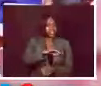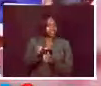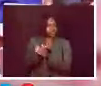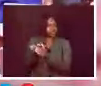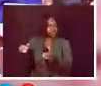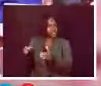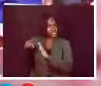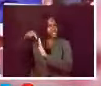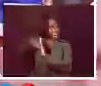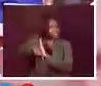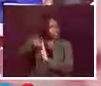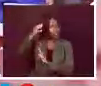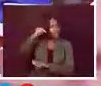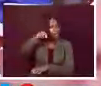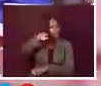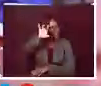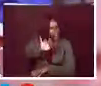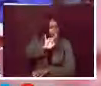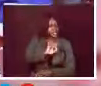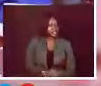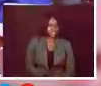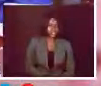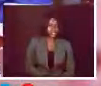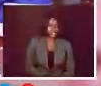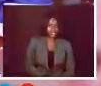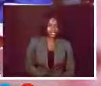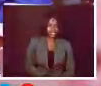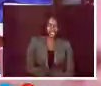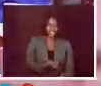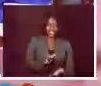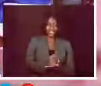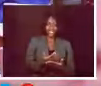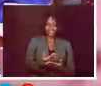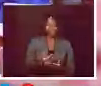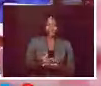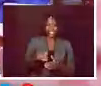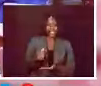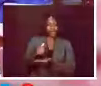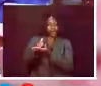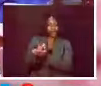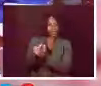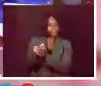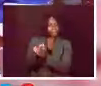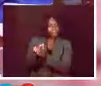deep by 0.8 as compared to advantaging the minority who just has